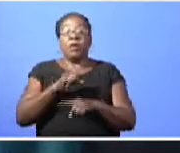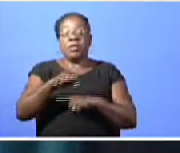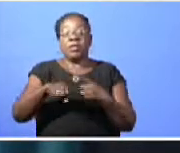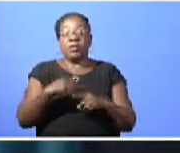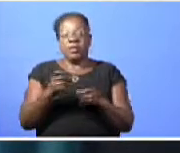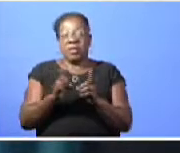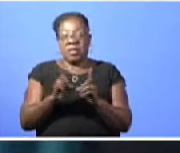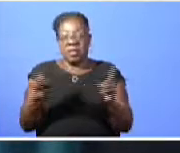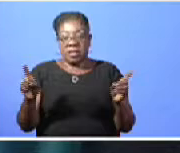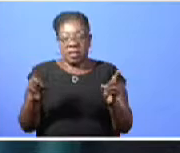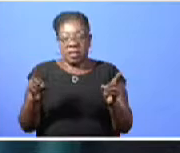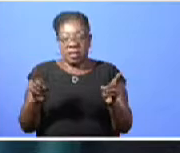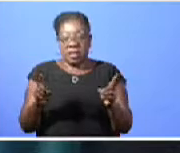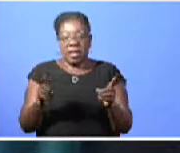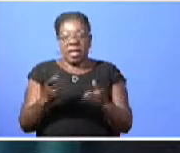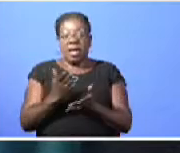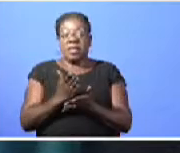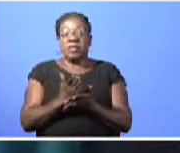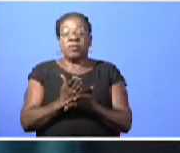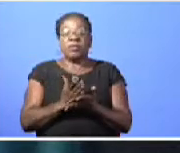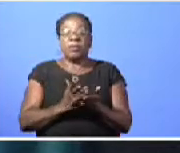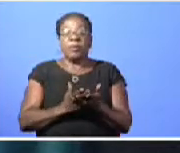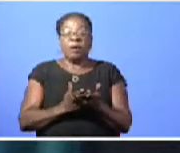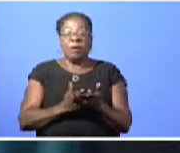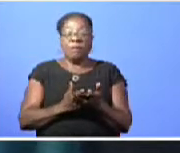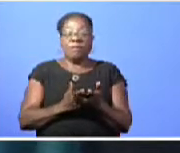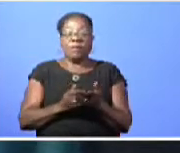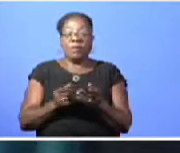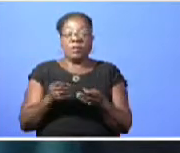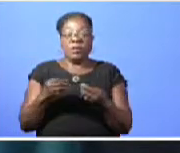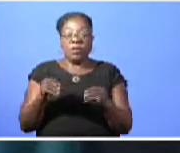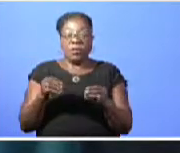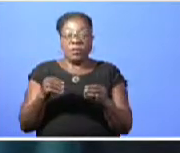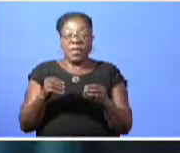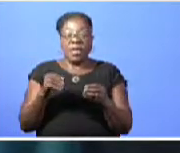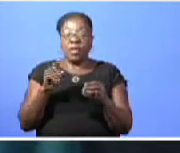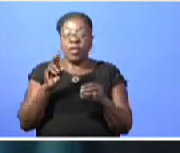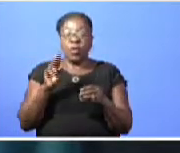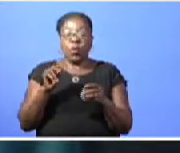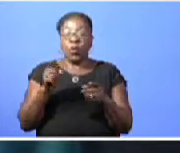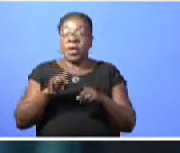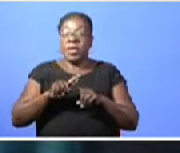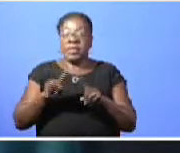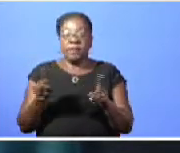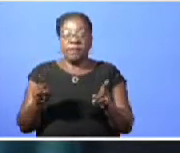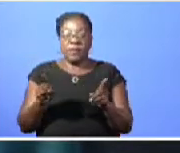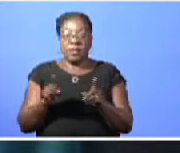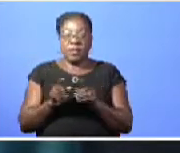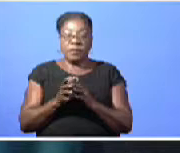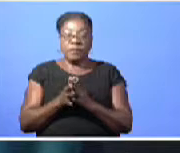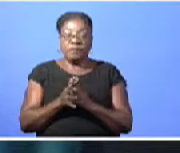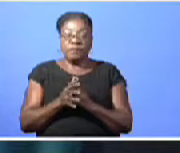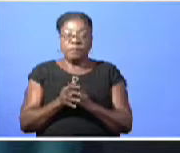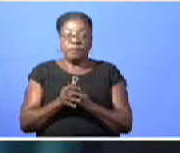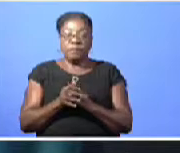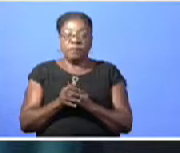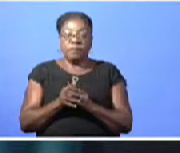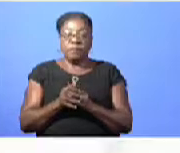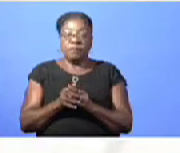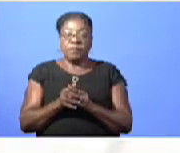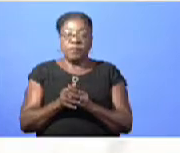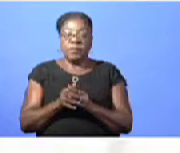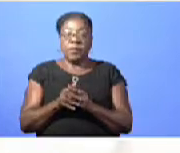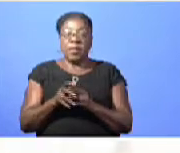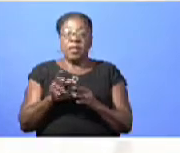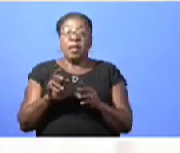photography shops are no exception. Our Crystal Darling tells us more about the changes local industry has made. The